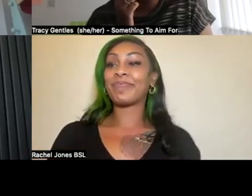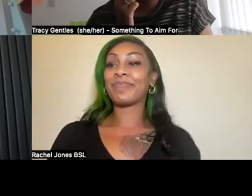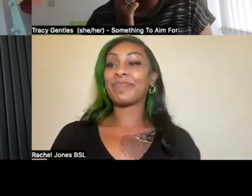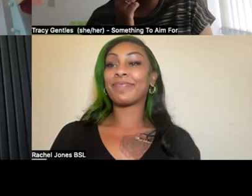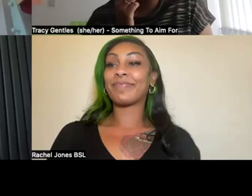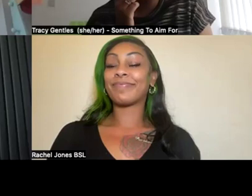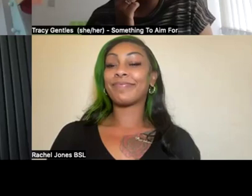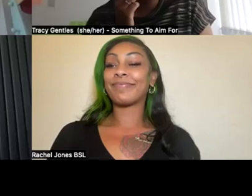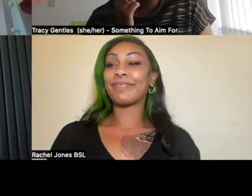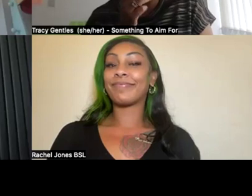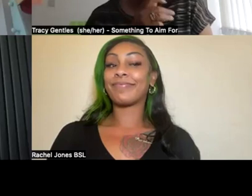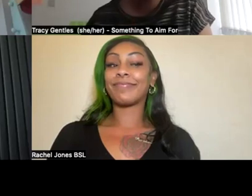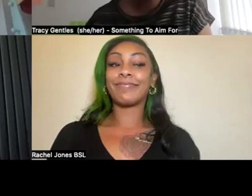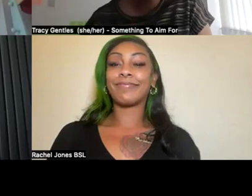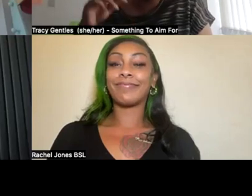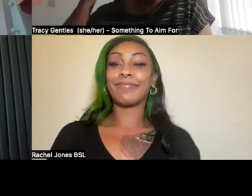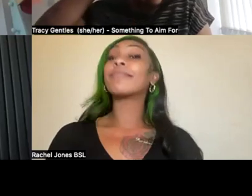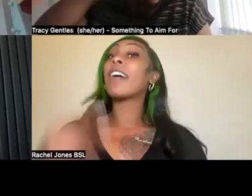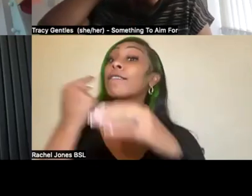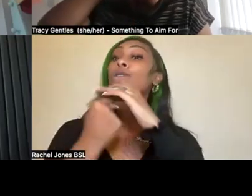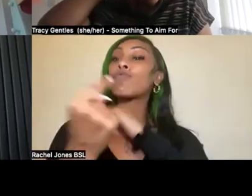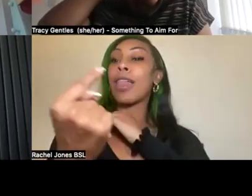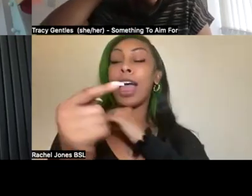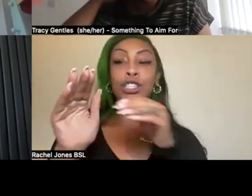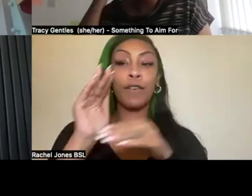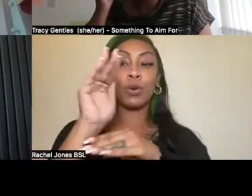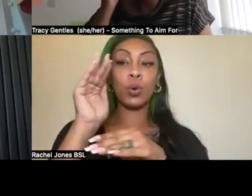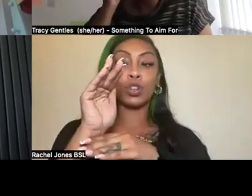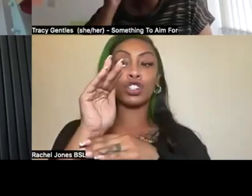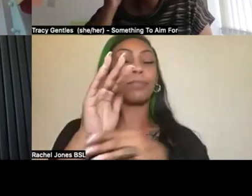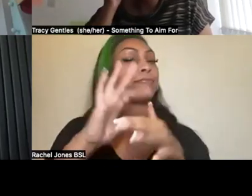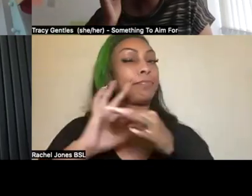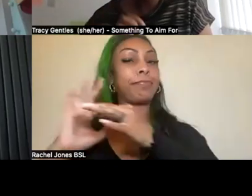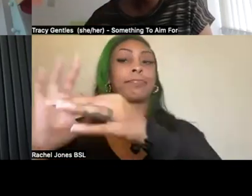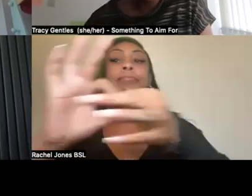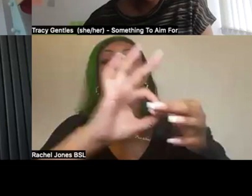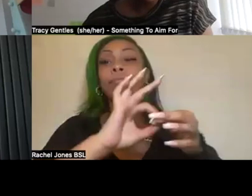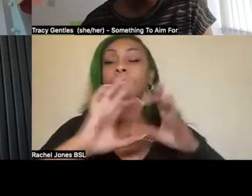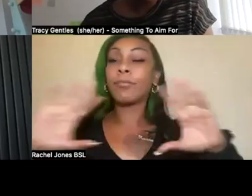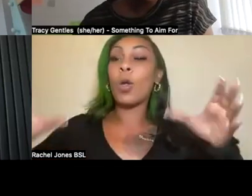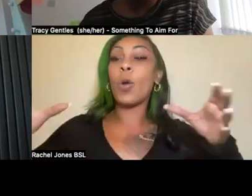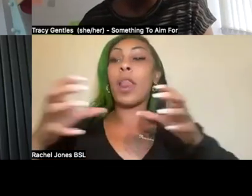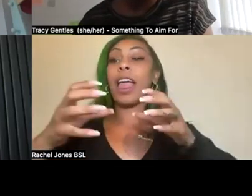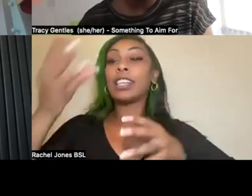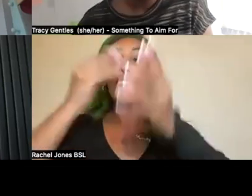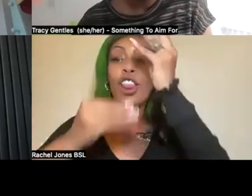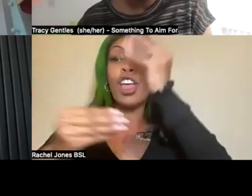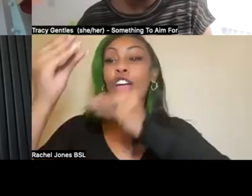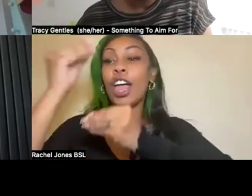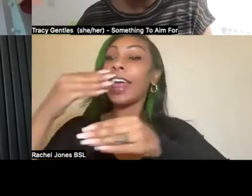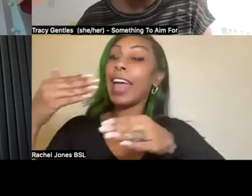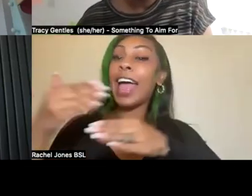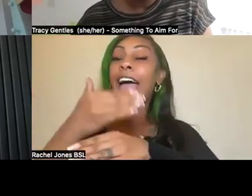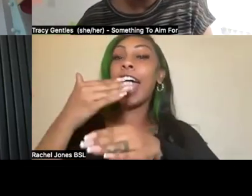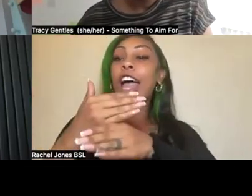So in terms of Freelance Futures, it's a call for collective learning and action to build equitable conditions for